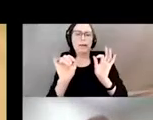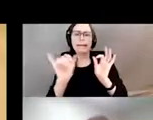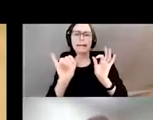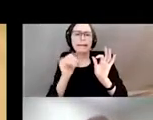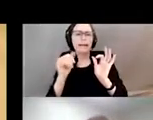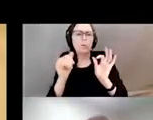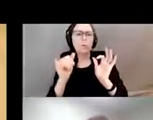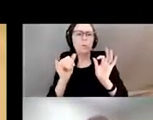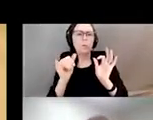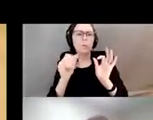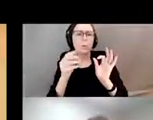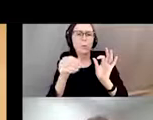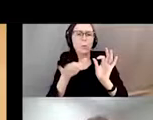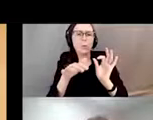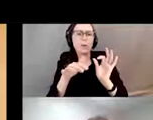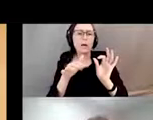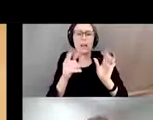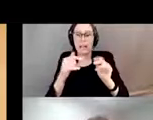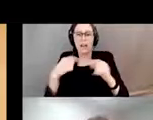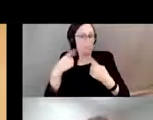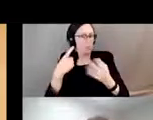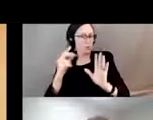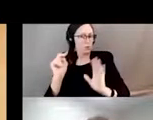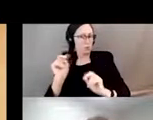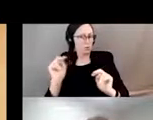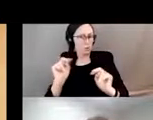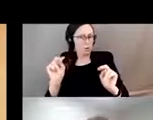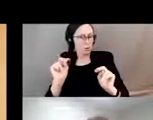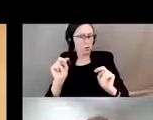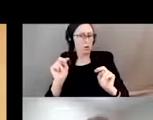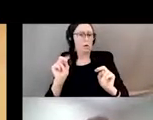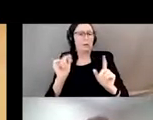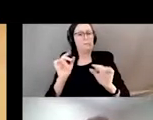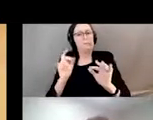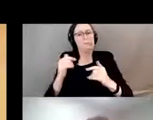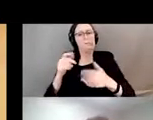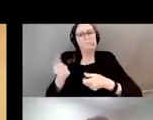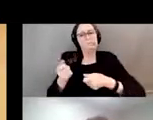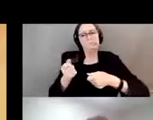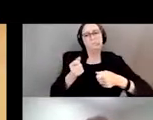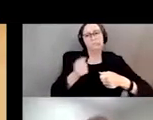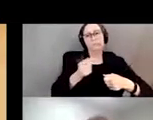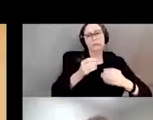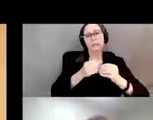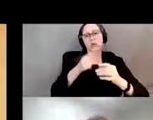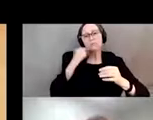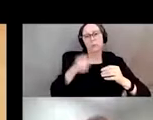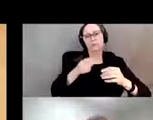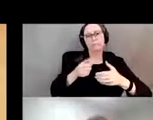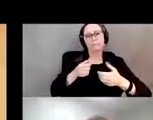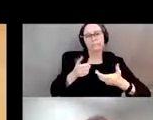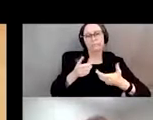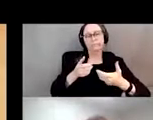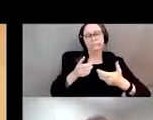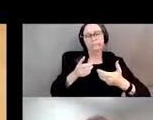territory that had been neutral up to that point. It is falling into the Soviet camp, the Russian camp. The